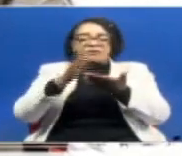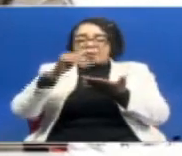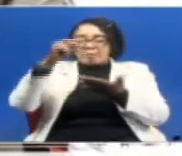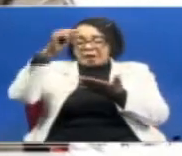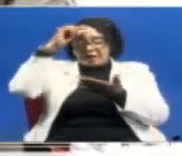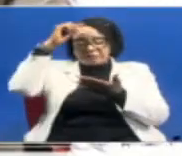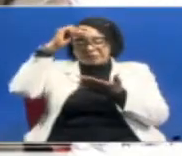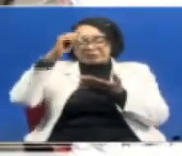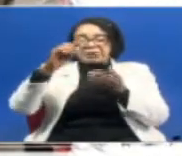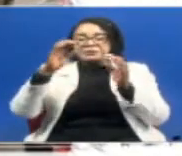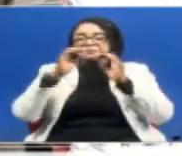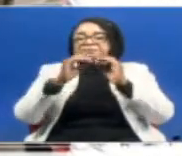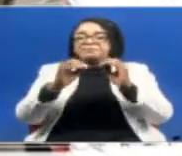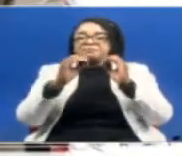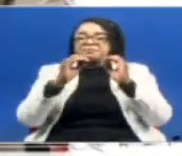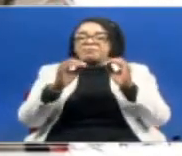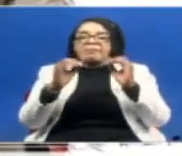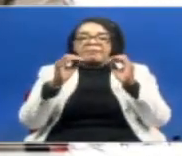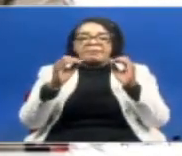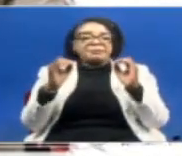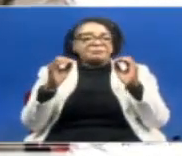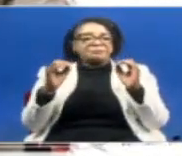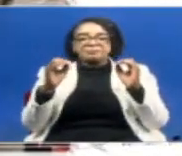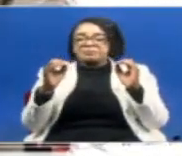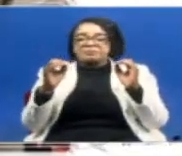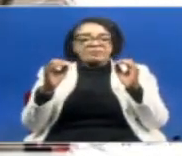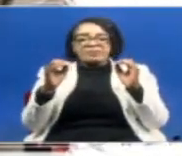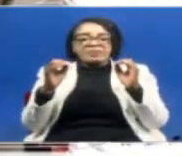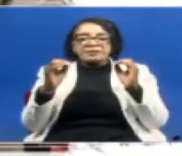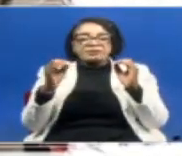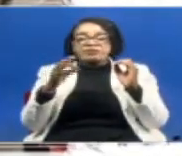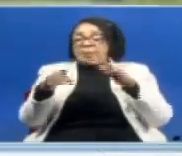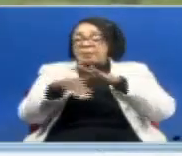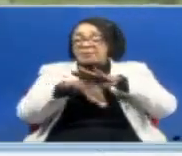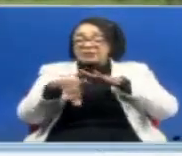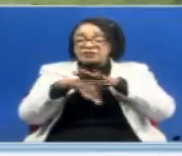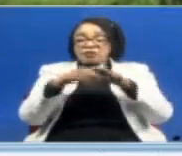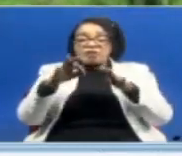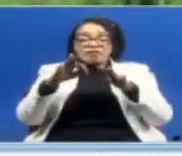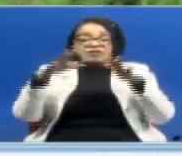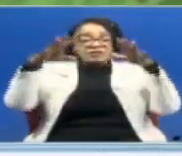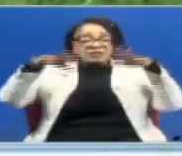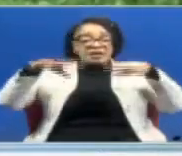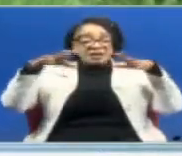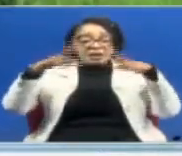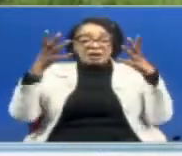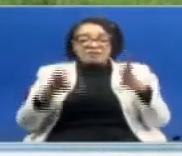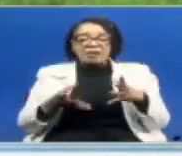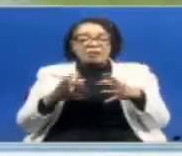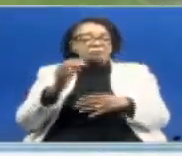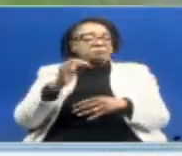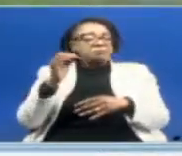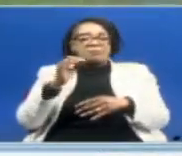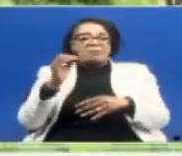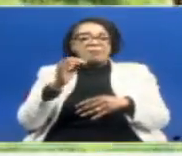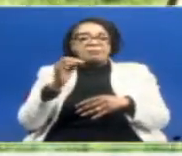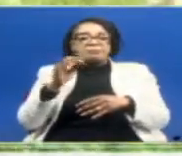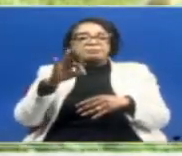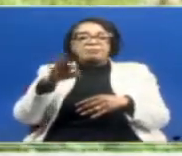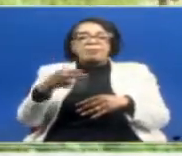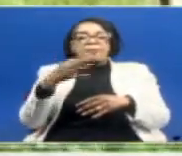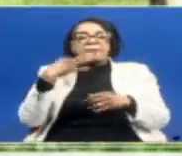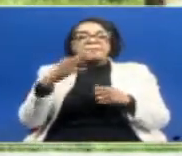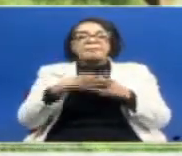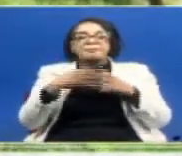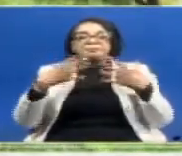a conditional grant or be it through a donation, for purposes of El Nino. 3,800 people have been affected by floods